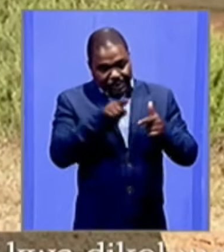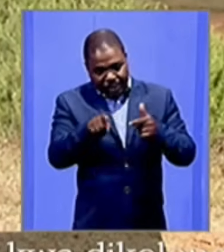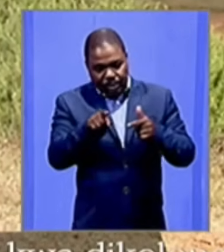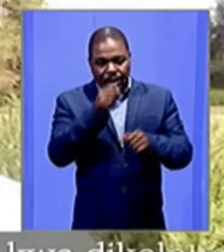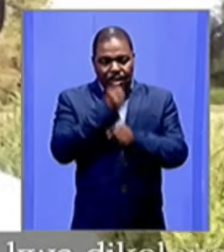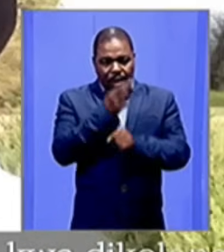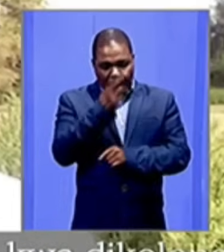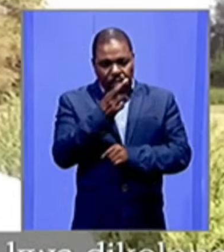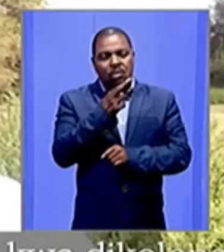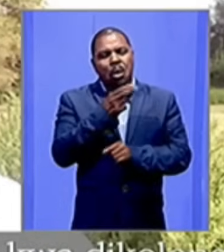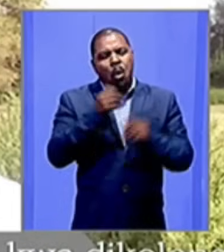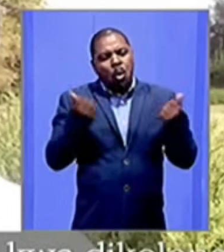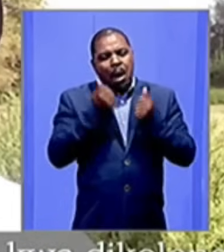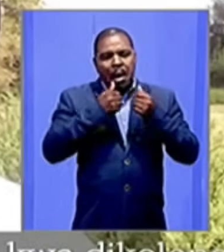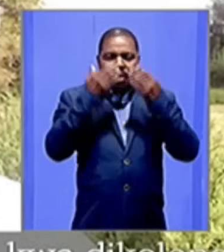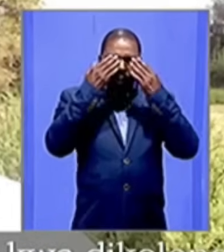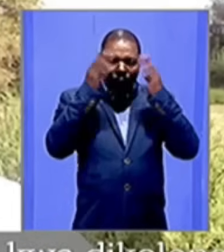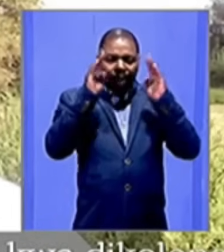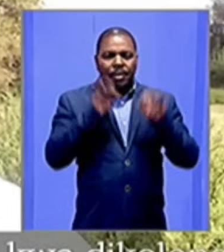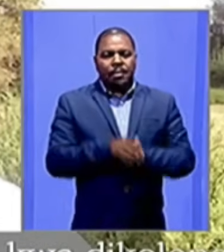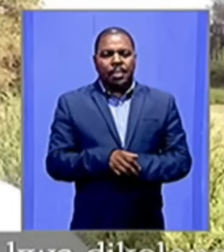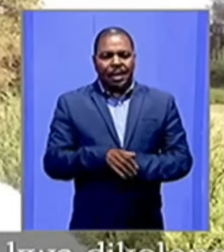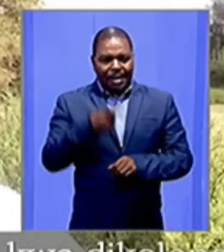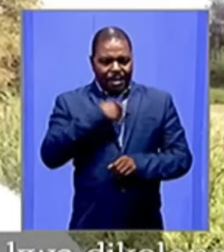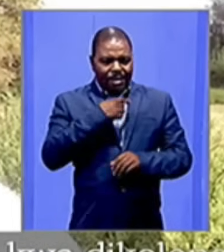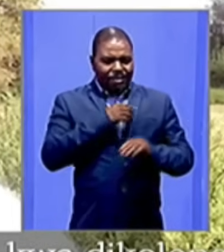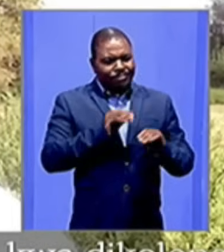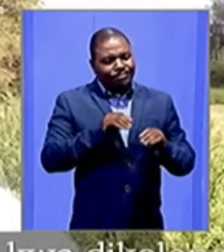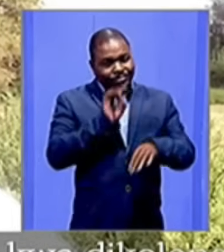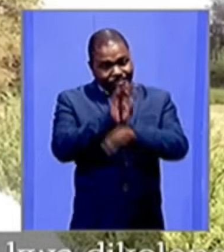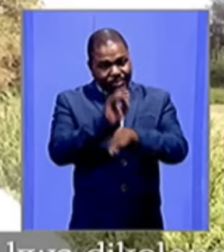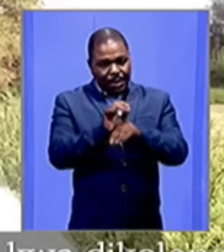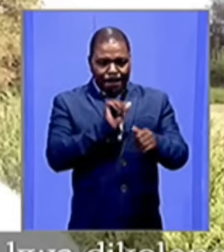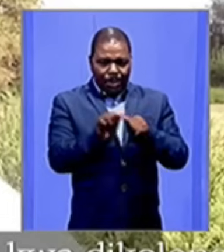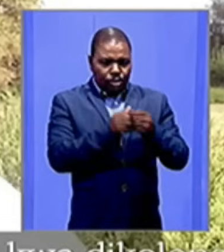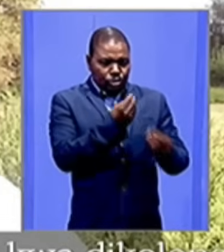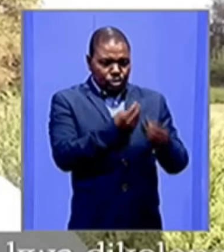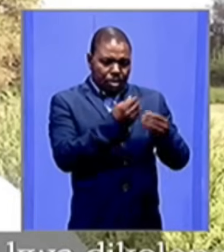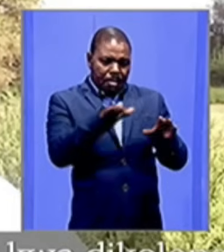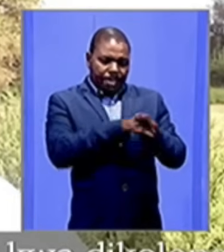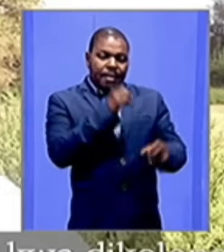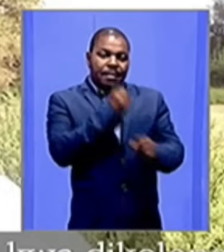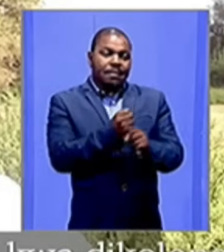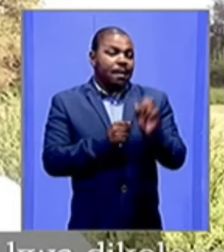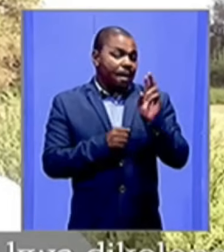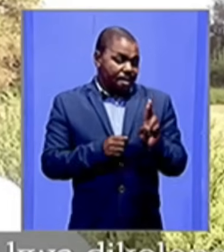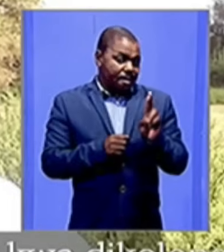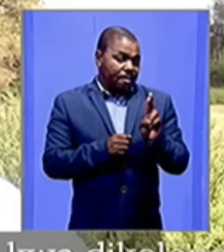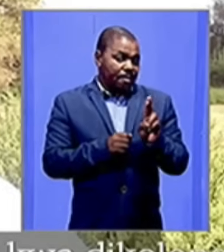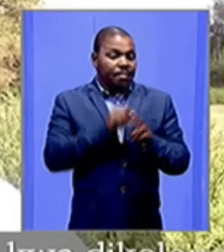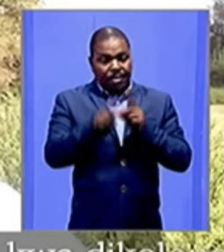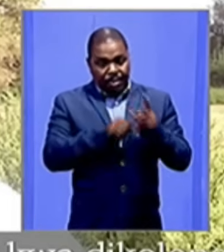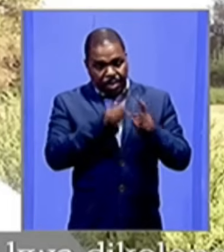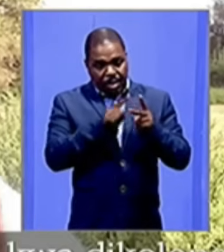le le rileng. Nna could advise gore bagolo bao ba ise bana ko grade R gore at least ngwana a